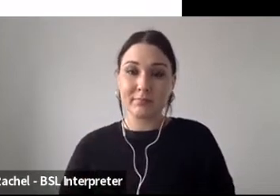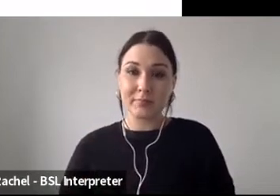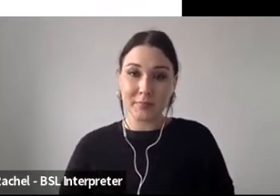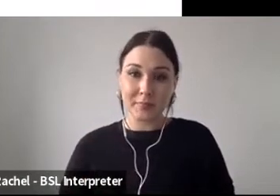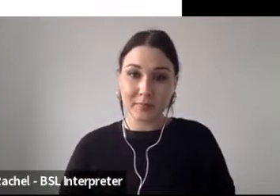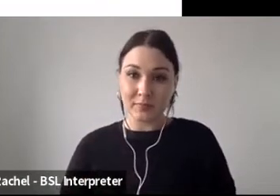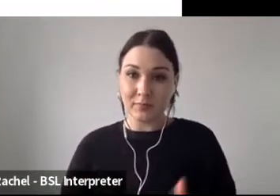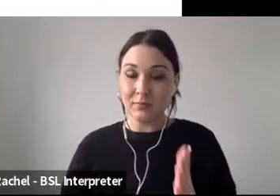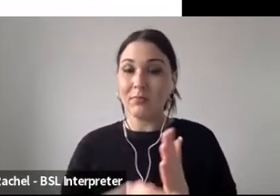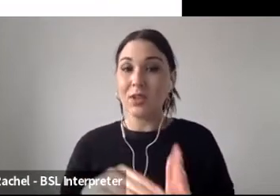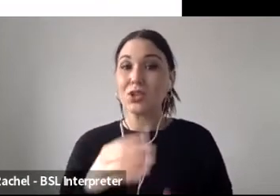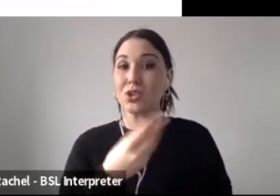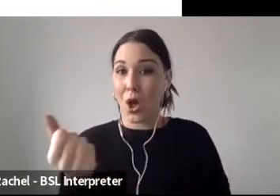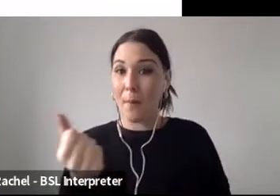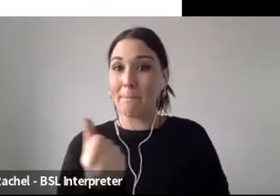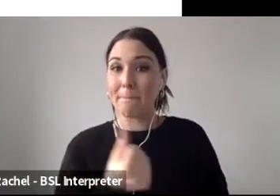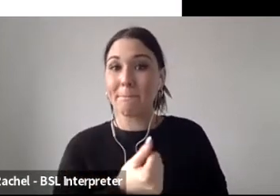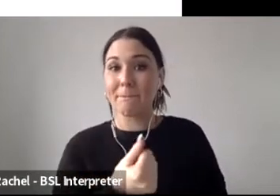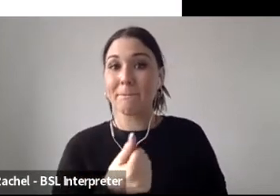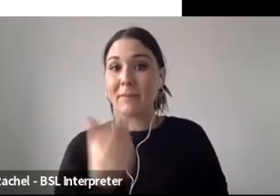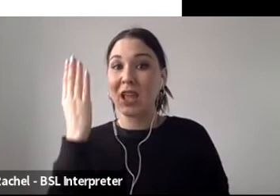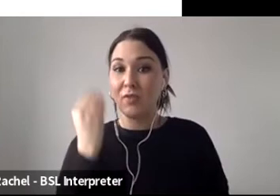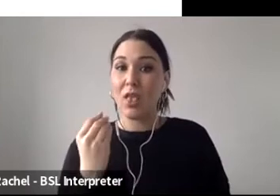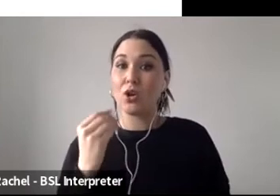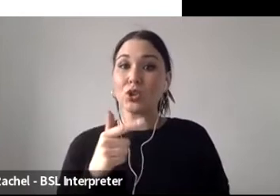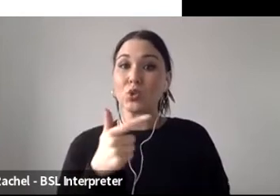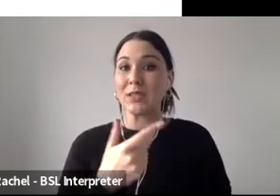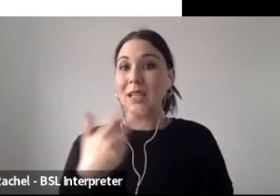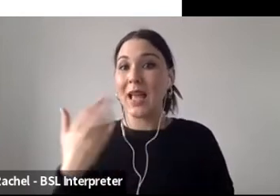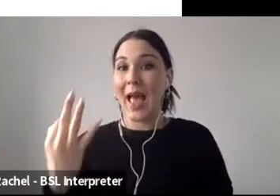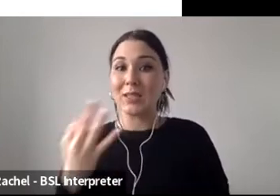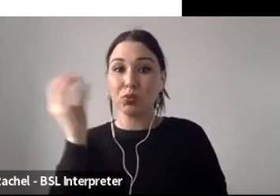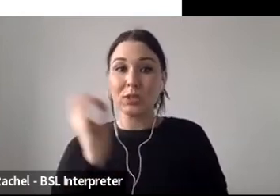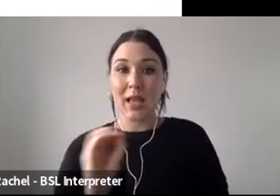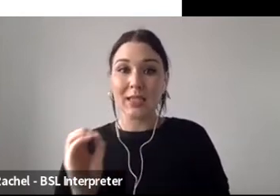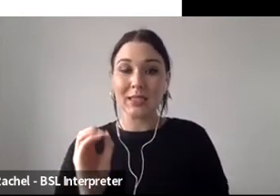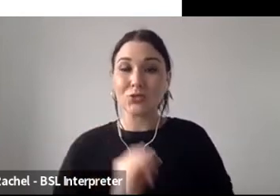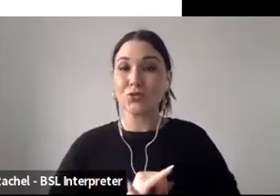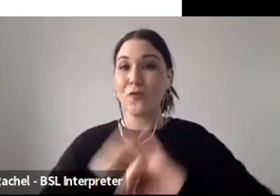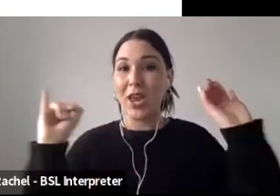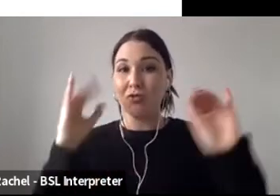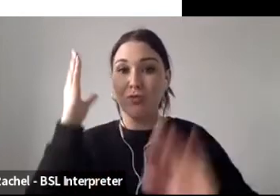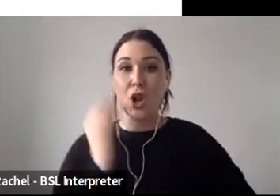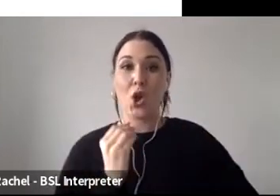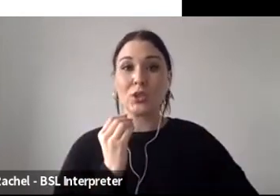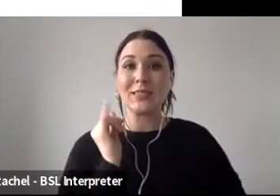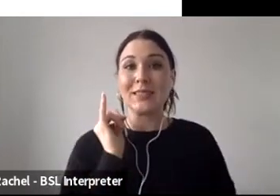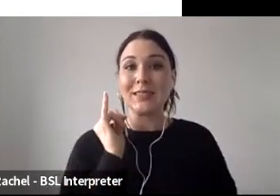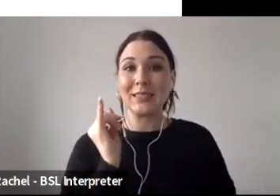have some hearing loss at 28%. Then we have yes, I have severe hearing loss at 6%, and